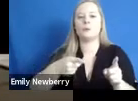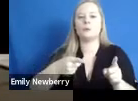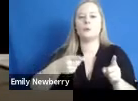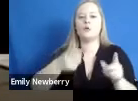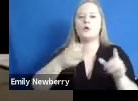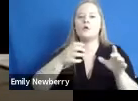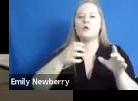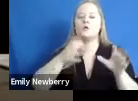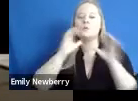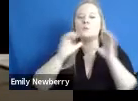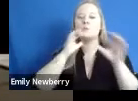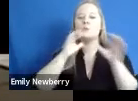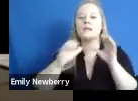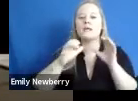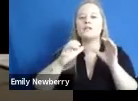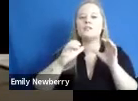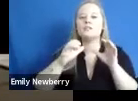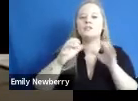that